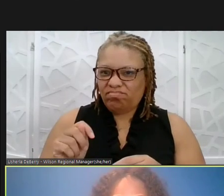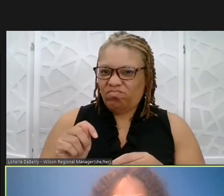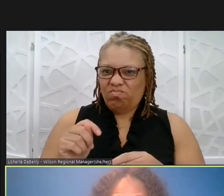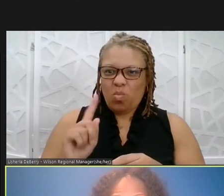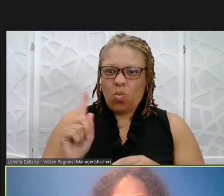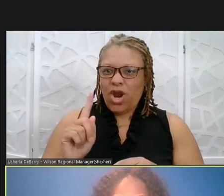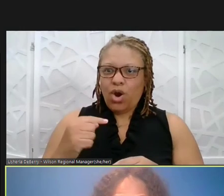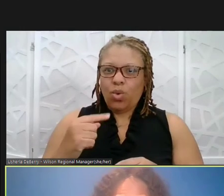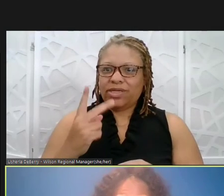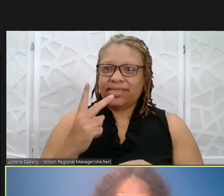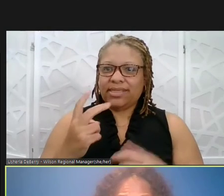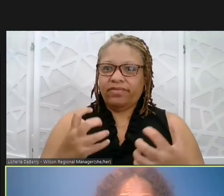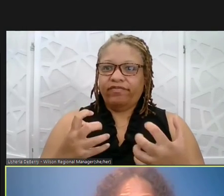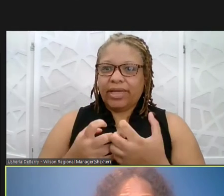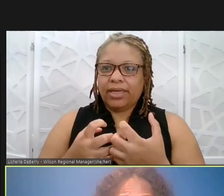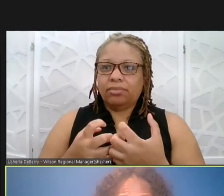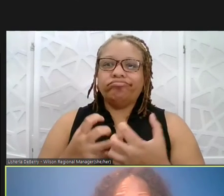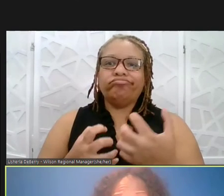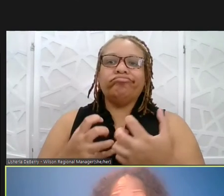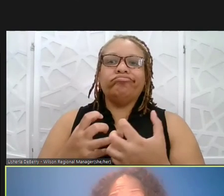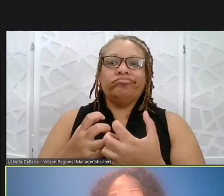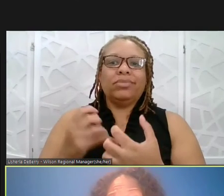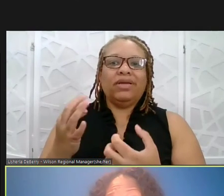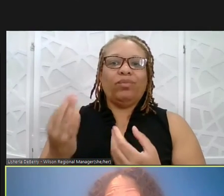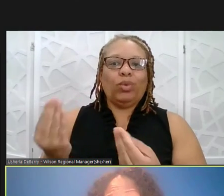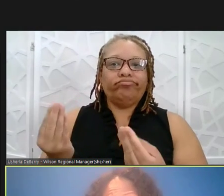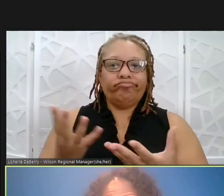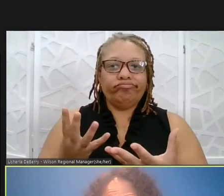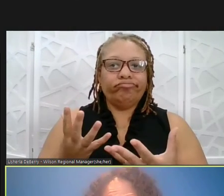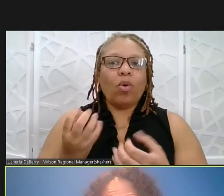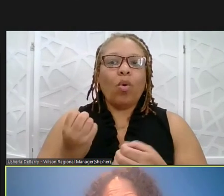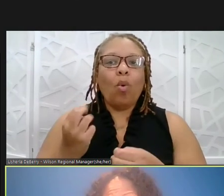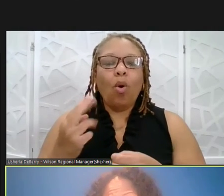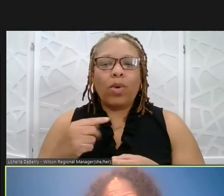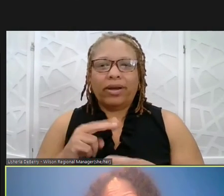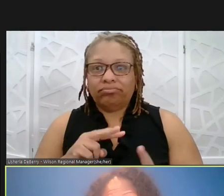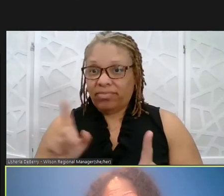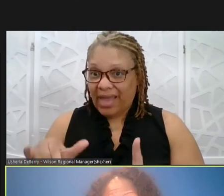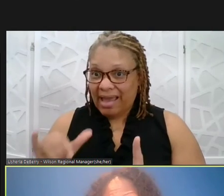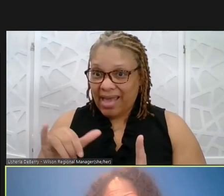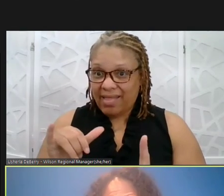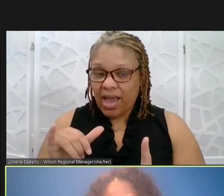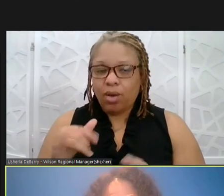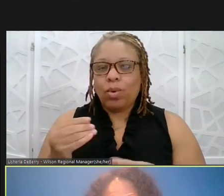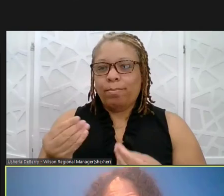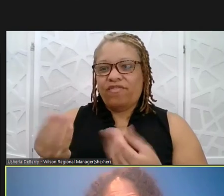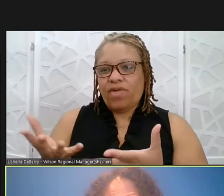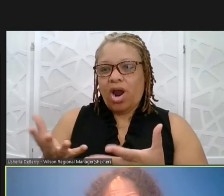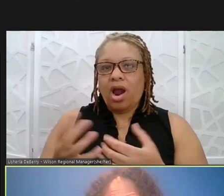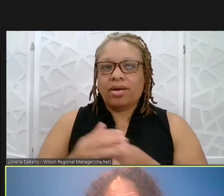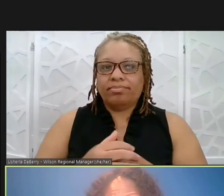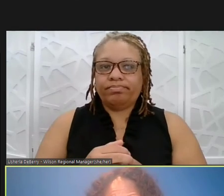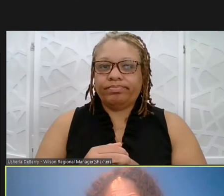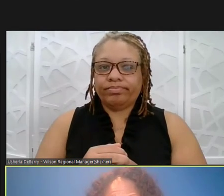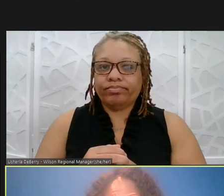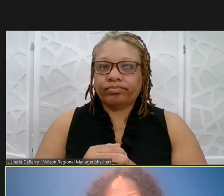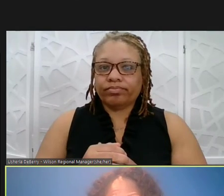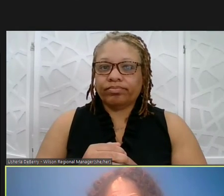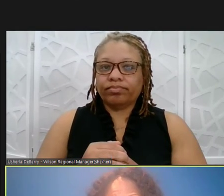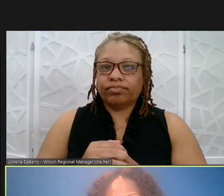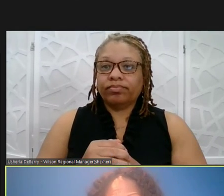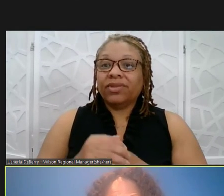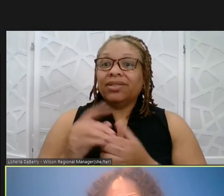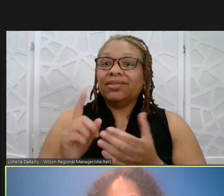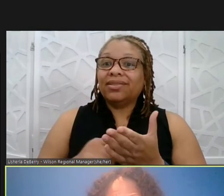When we're using larger fonts, bold print, they're giving that information, any visual information